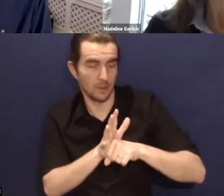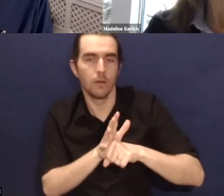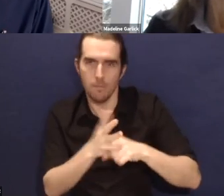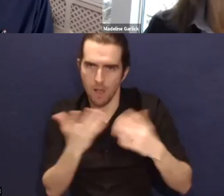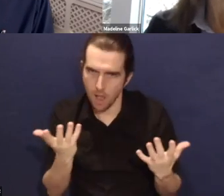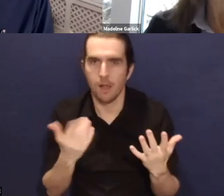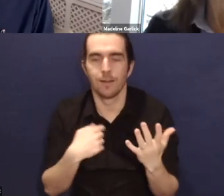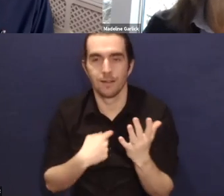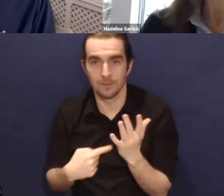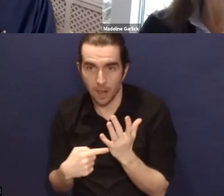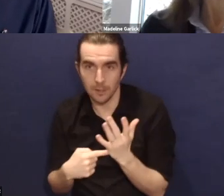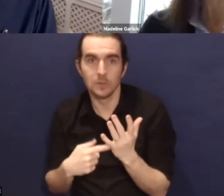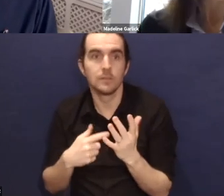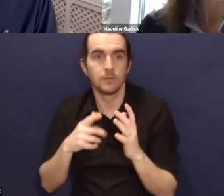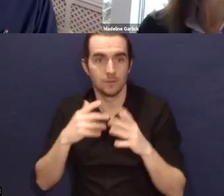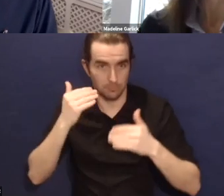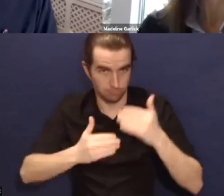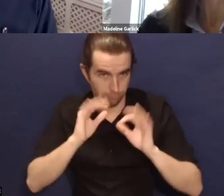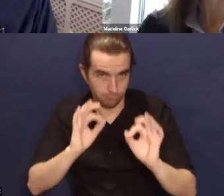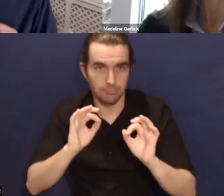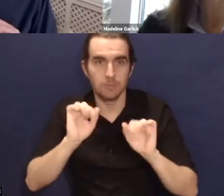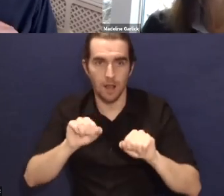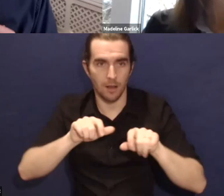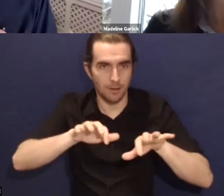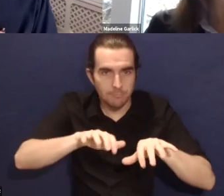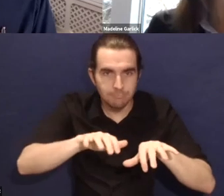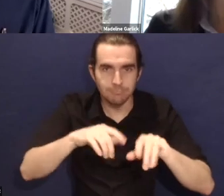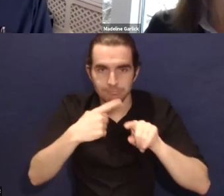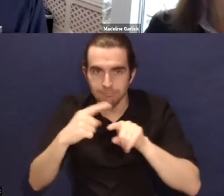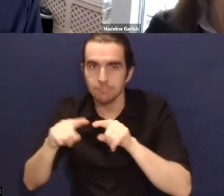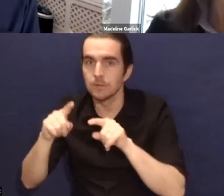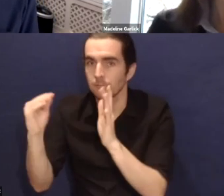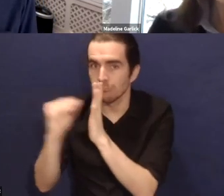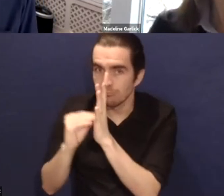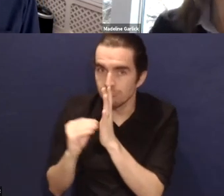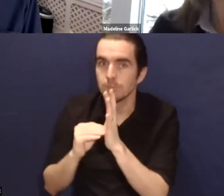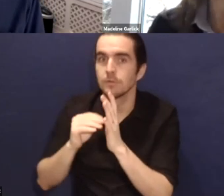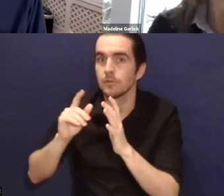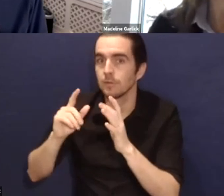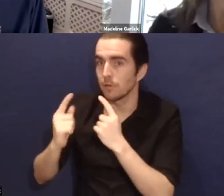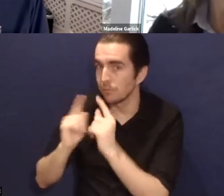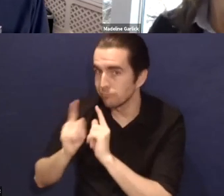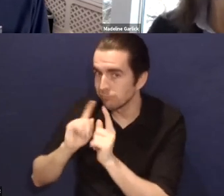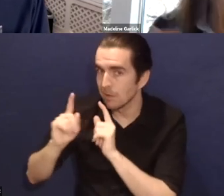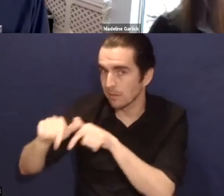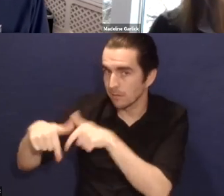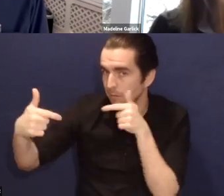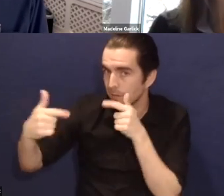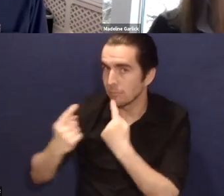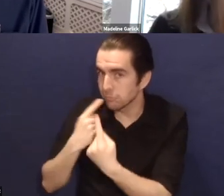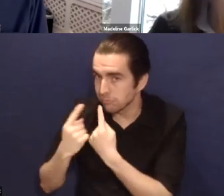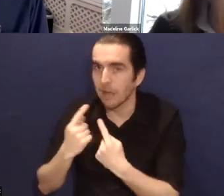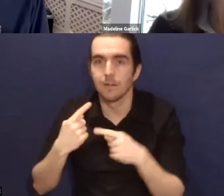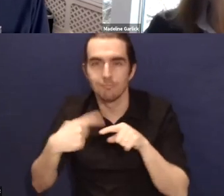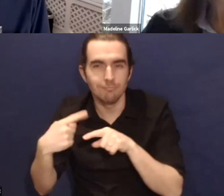out also the countries who may not have the resources or the technical means to do this. And it's been great to see that some states have been ready to share